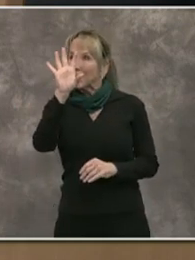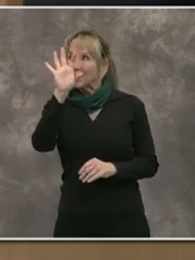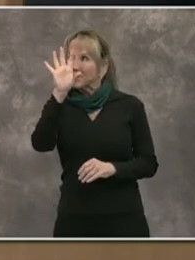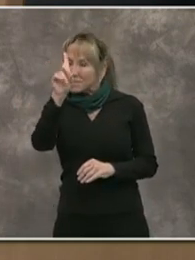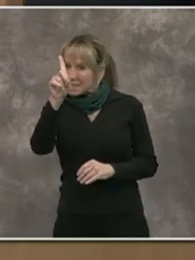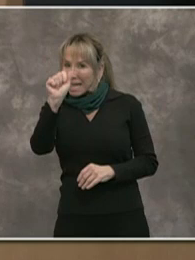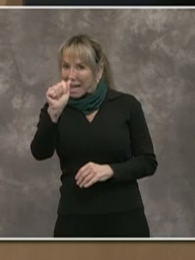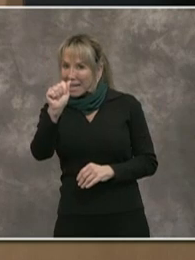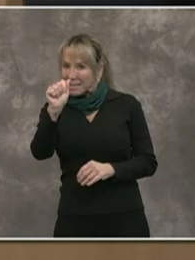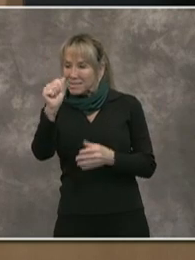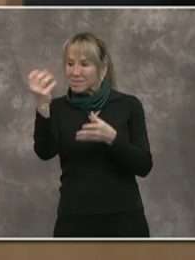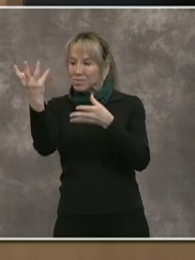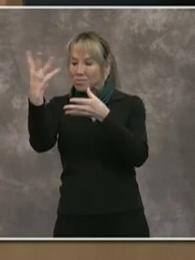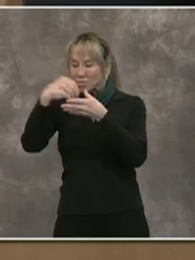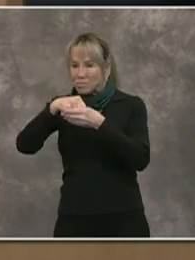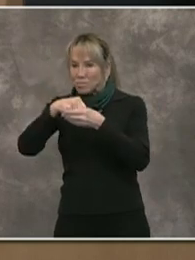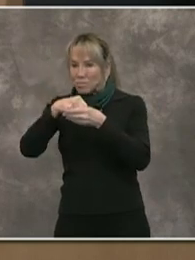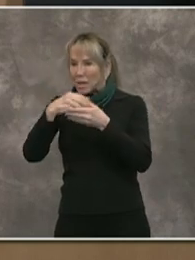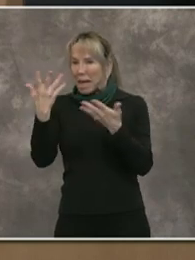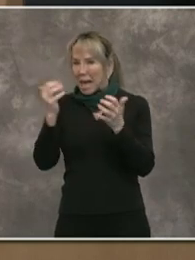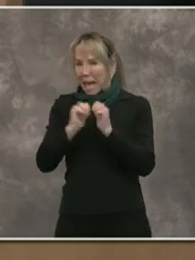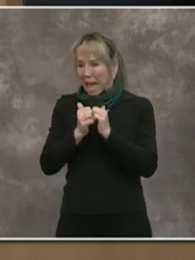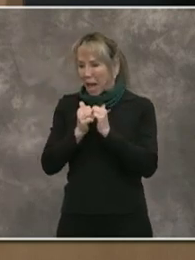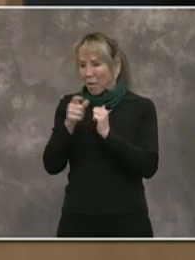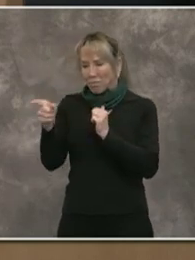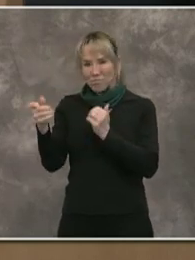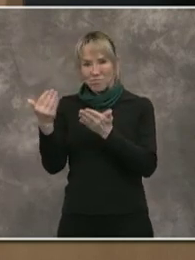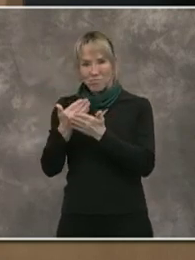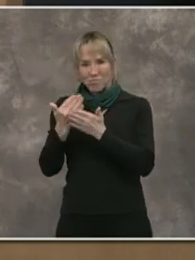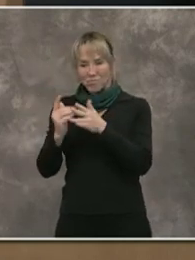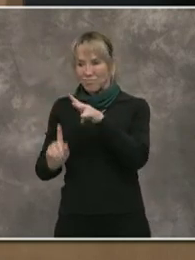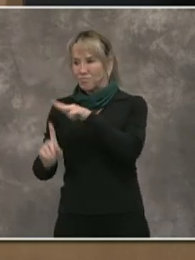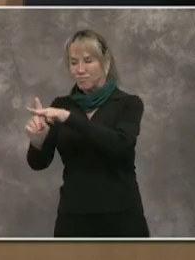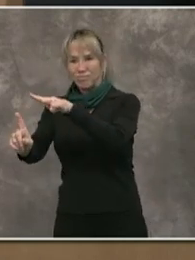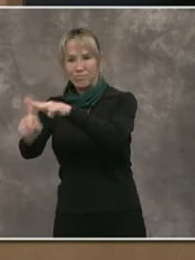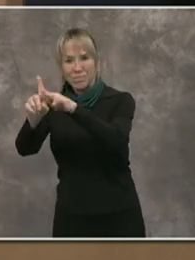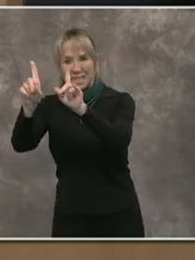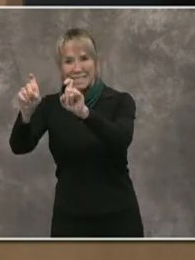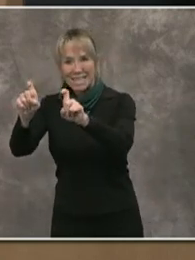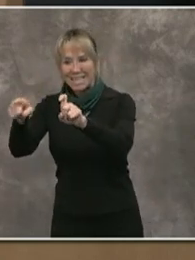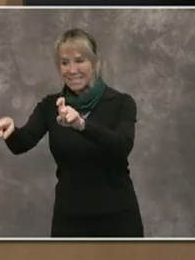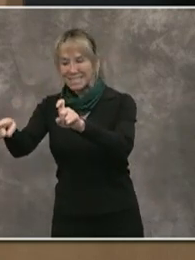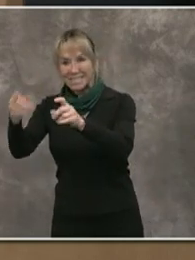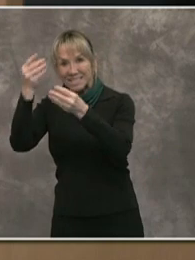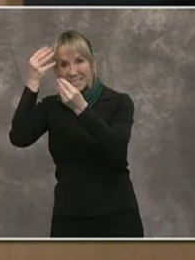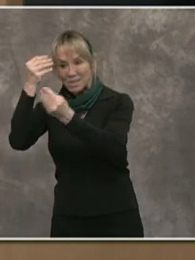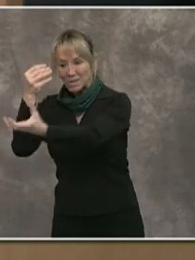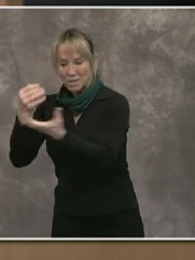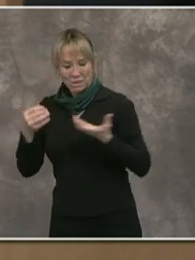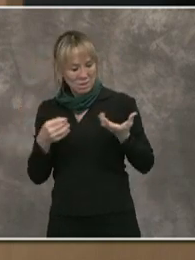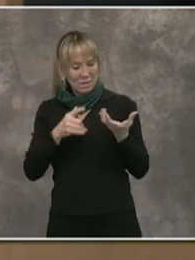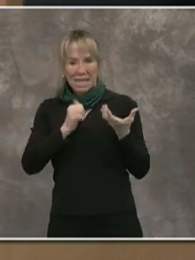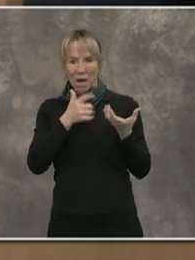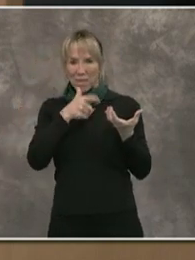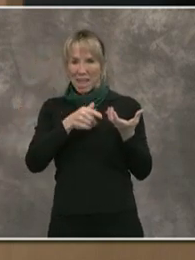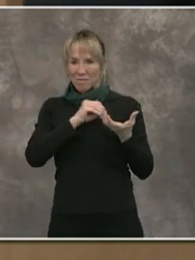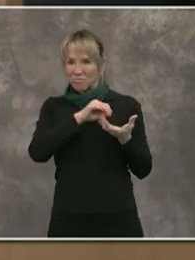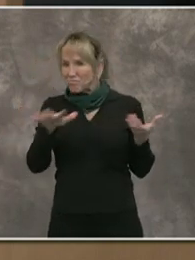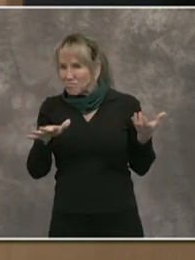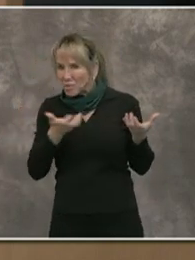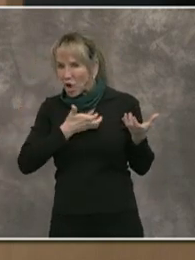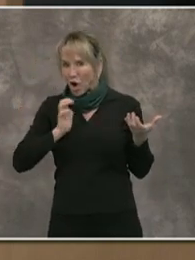in to the overall interpretation of this disease. And specifically with the